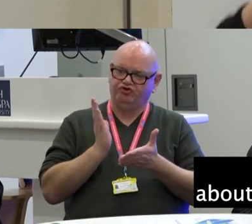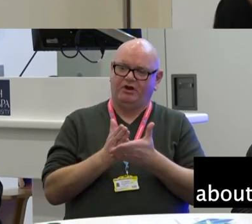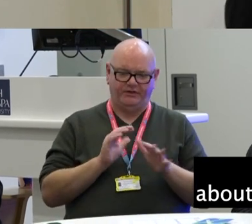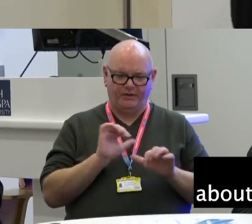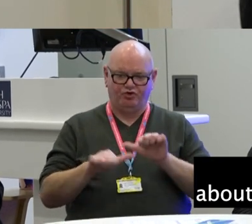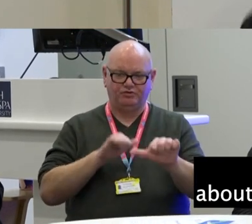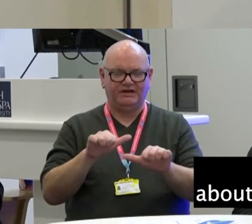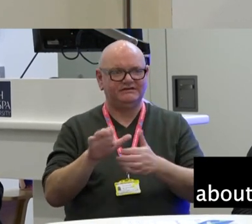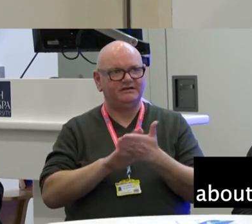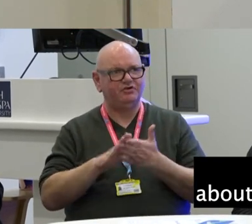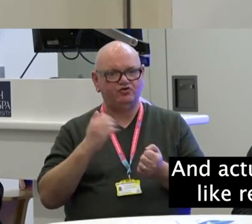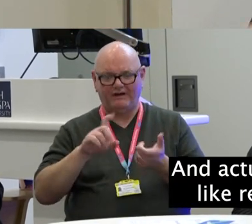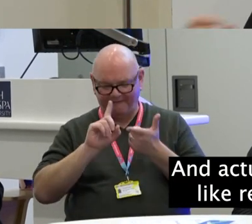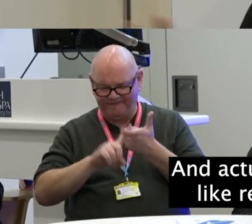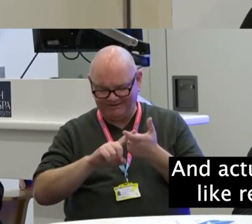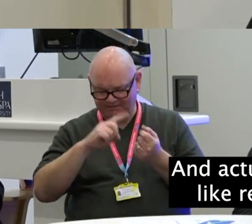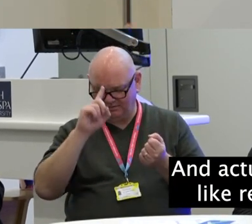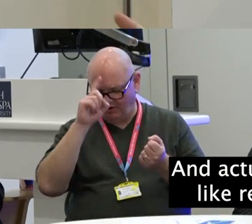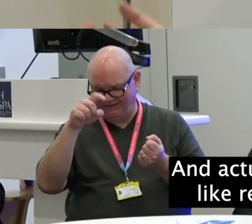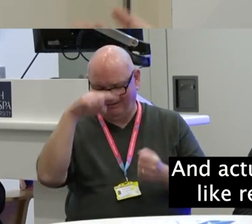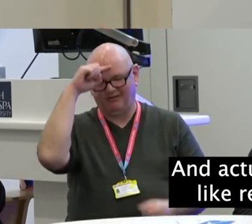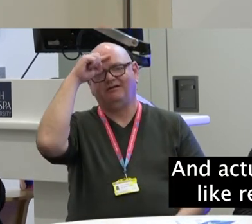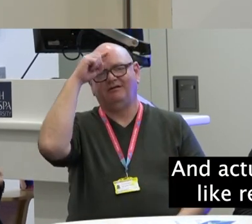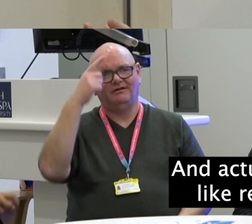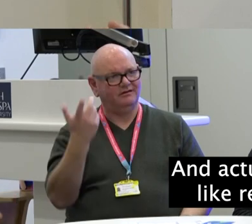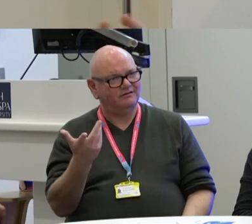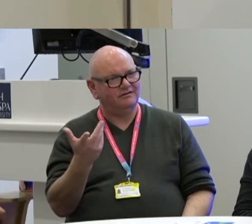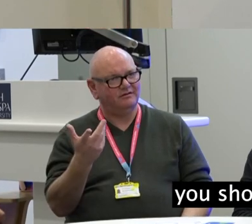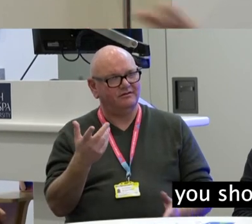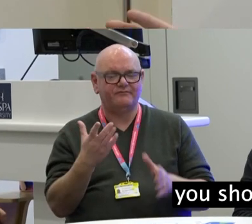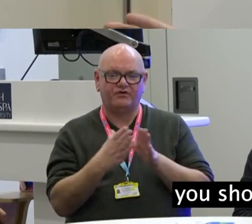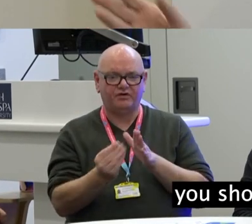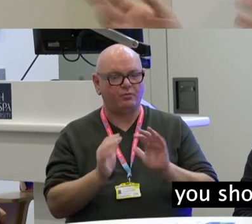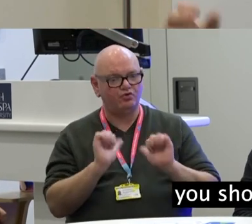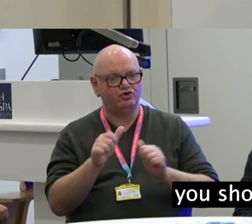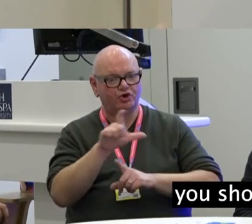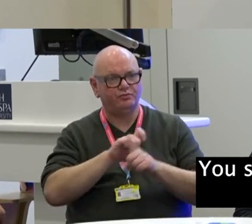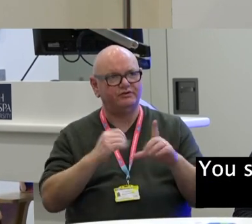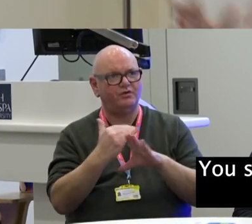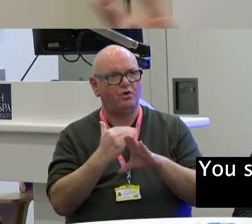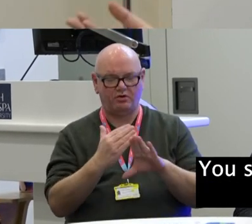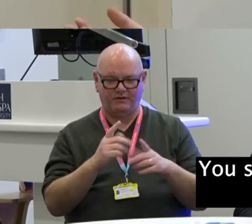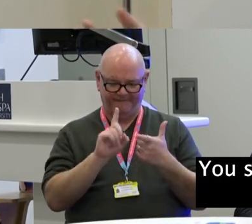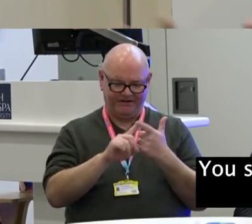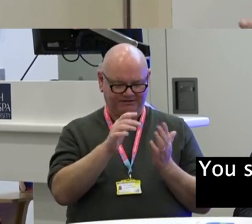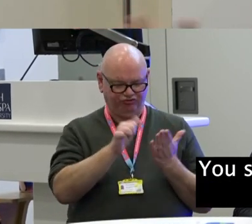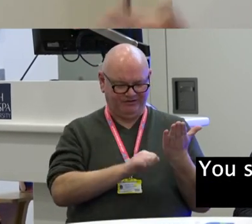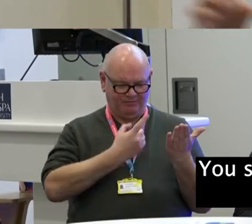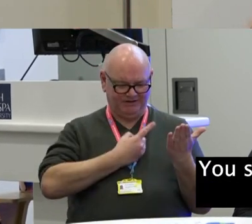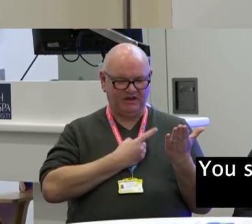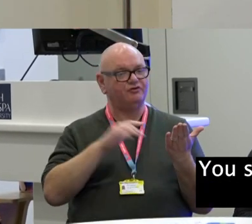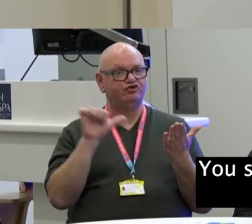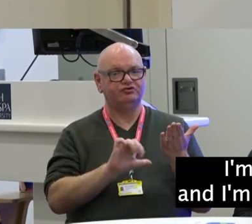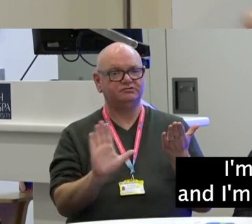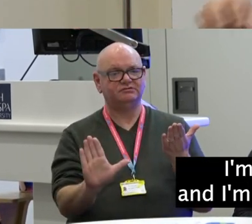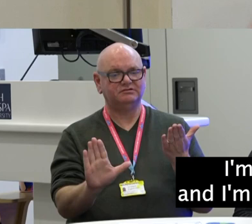fixed idea about how you want things to be. And actually, especially if you're doing like really good community work, you shouldn't have that fixed agenda. You should just be saying, right, I'm going